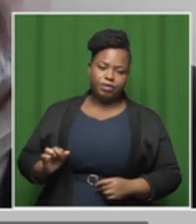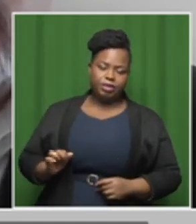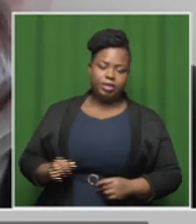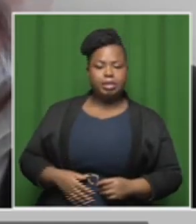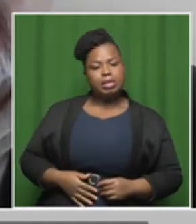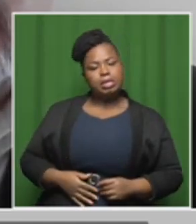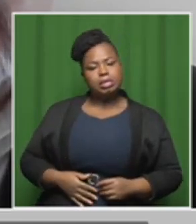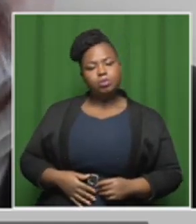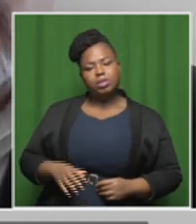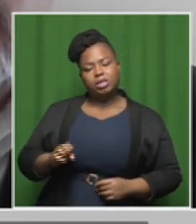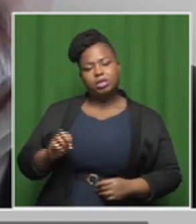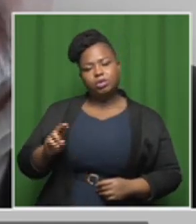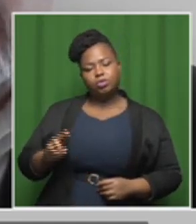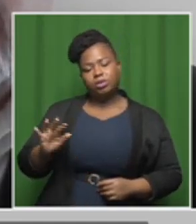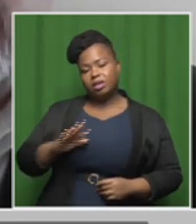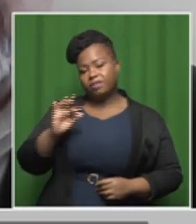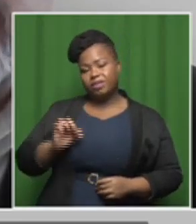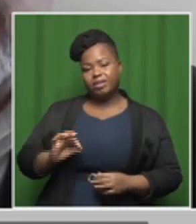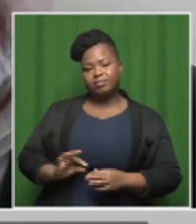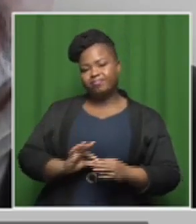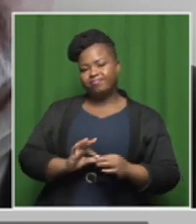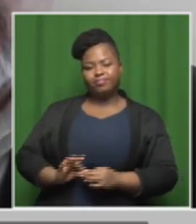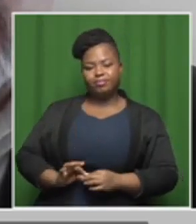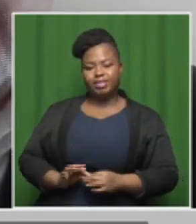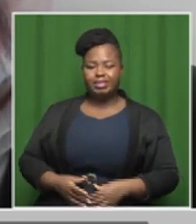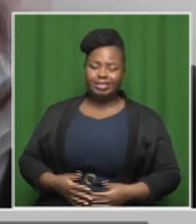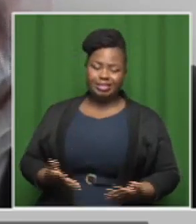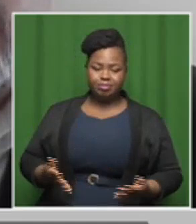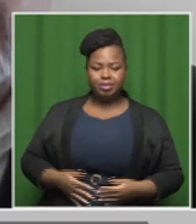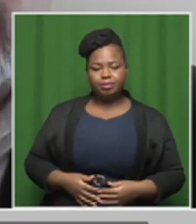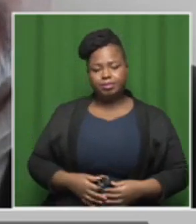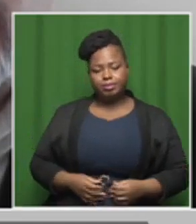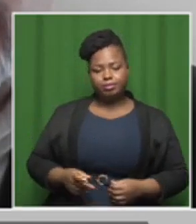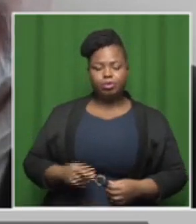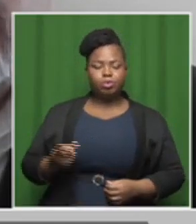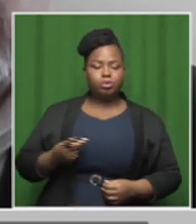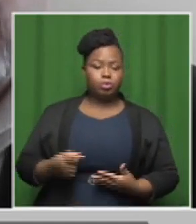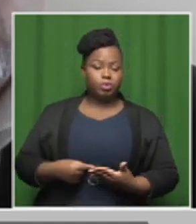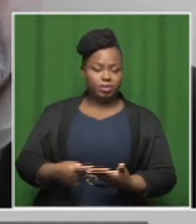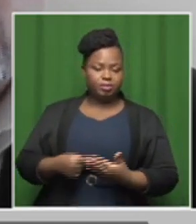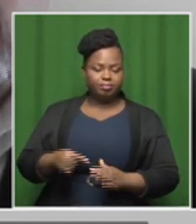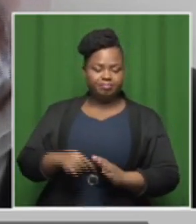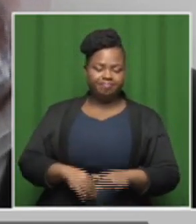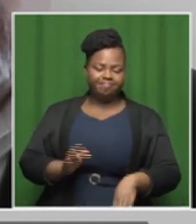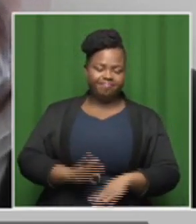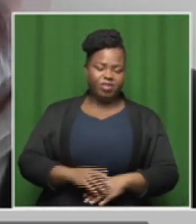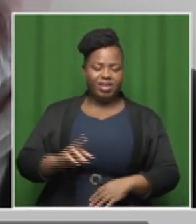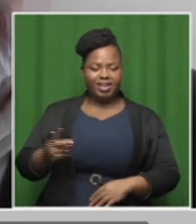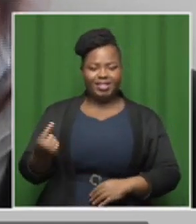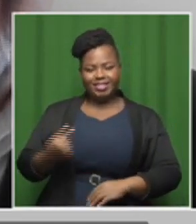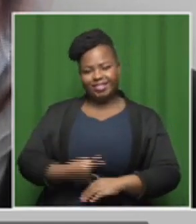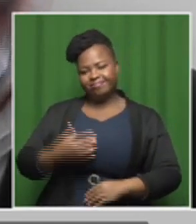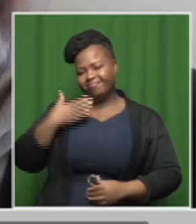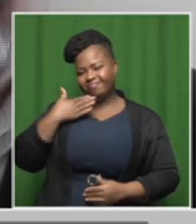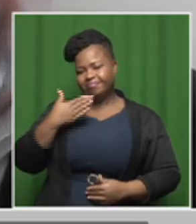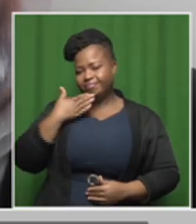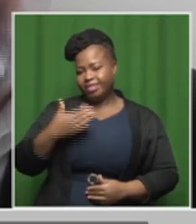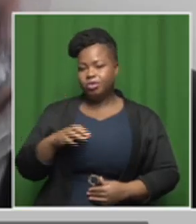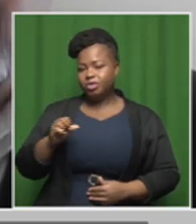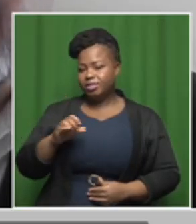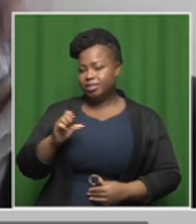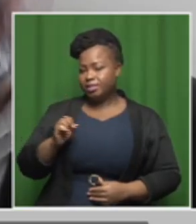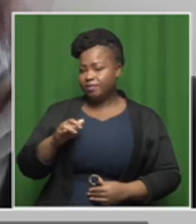with EU-African relationships. But, that's a big one and a big conversation perhaps for another day. Stephen, thank you. Thanks for talking to